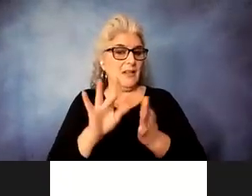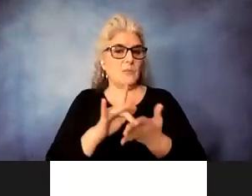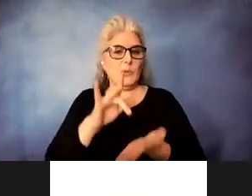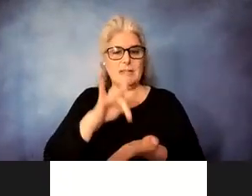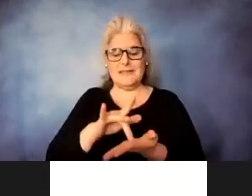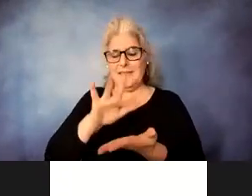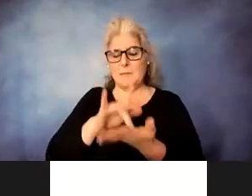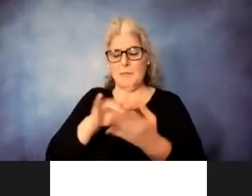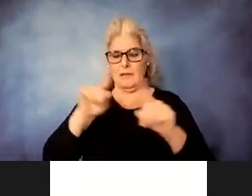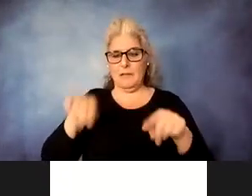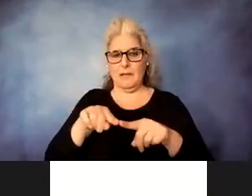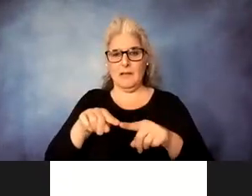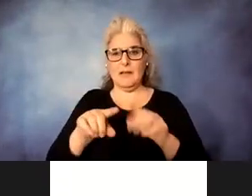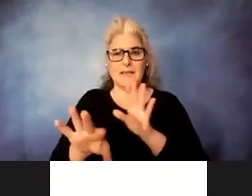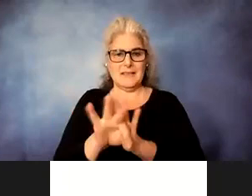keys.